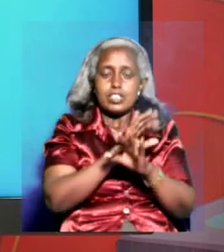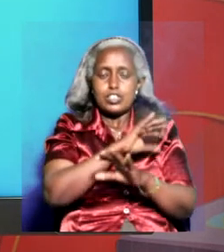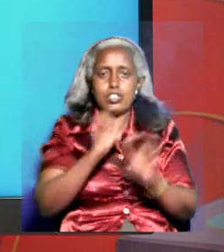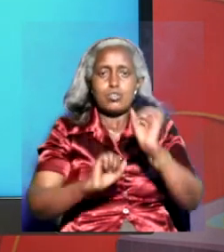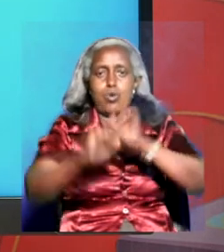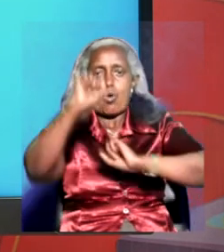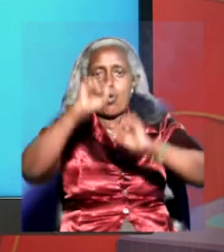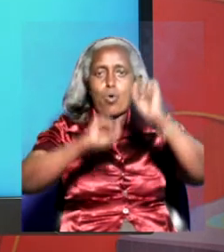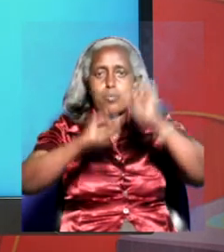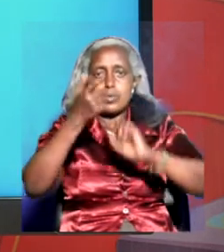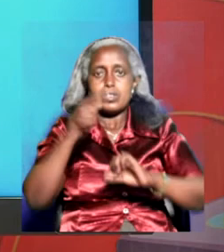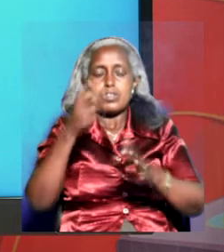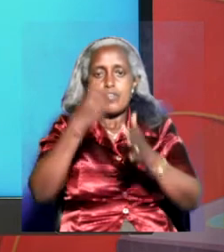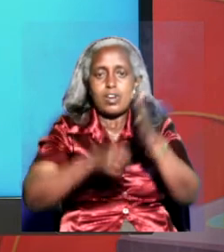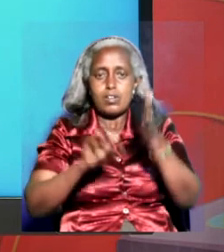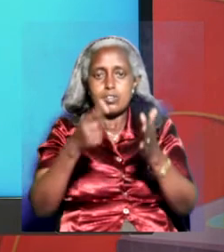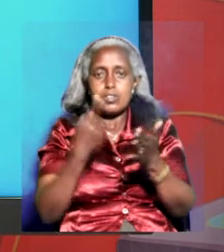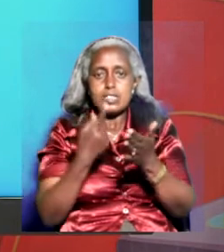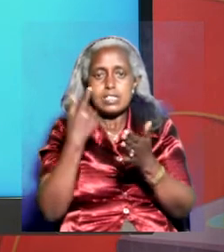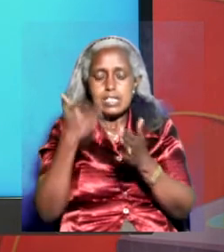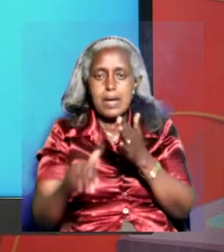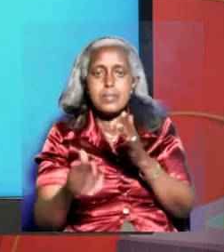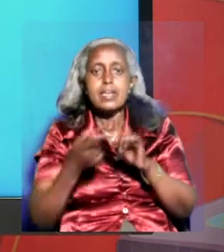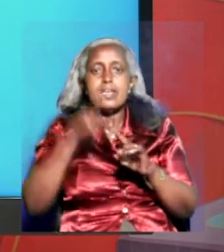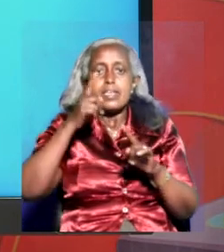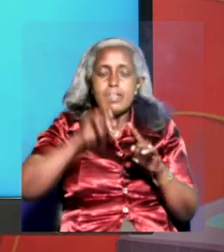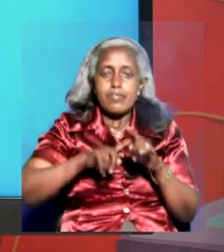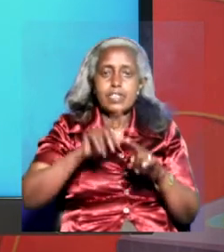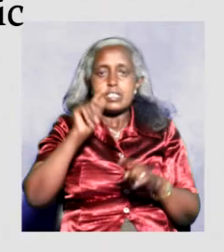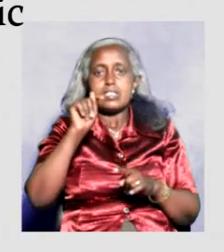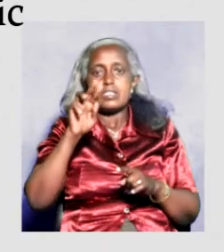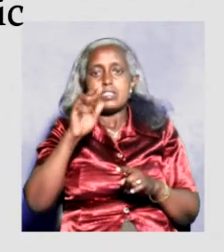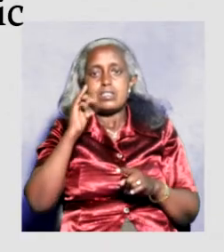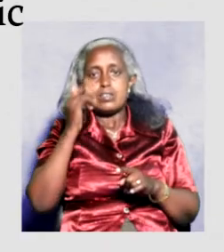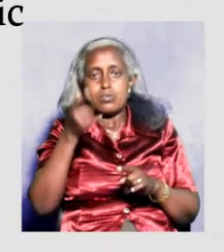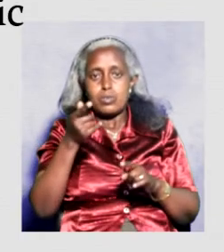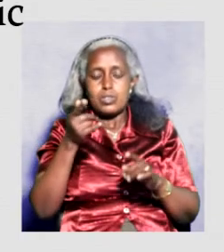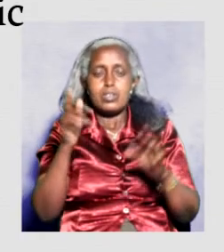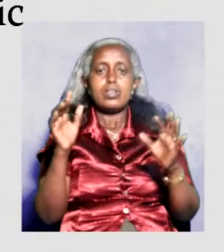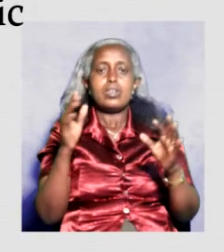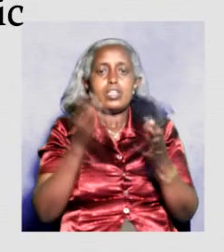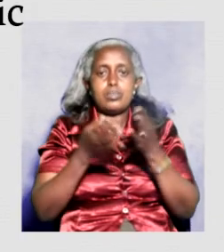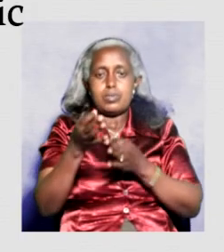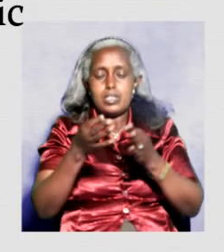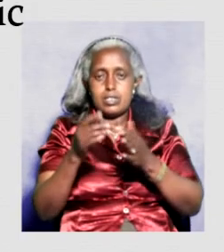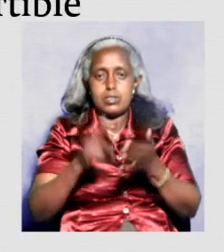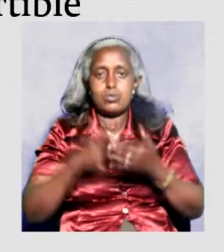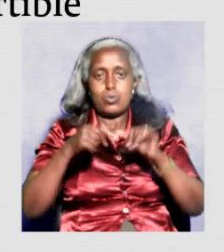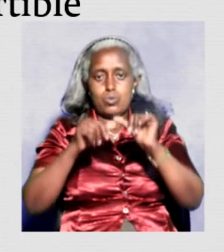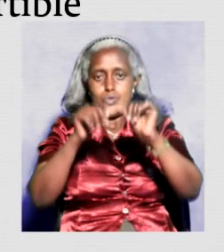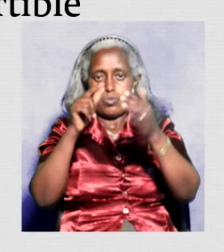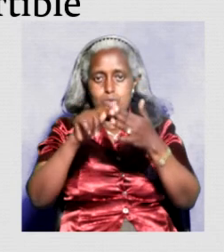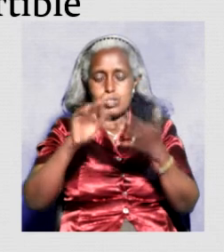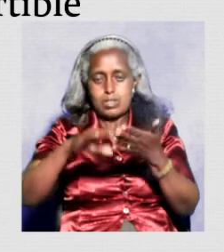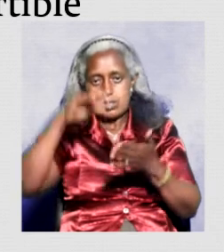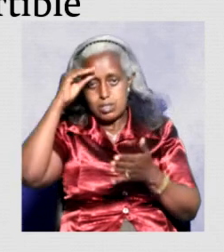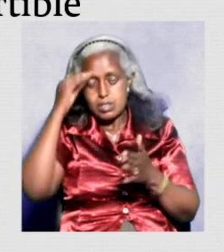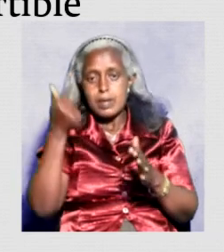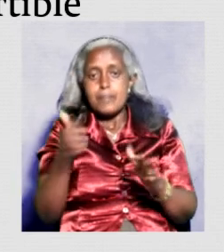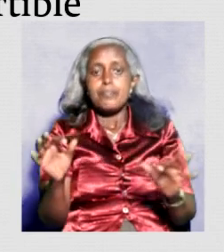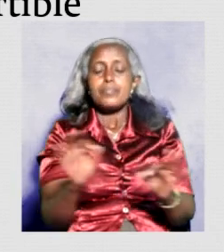the values of some inverse trigonometric expressions. So let's continue to the lesson. A